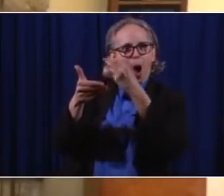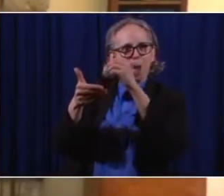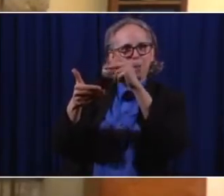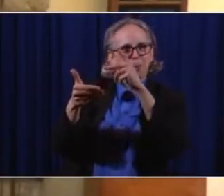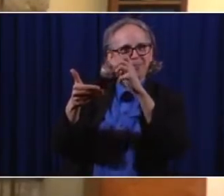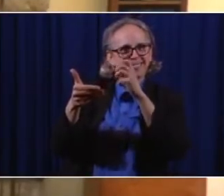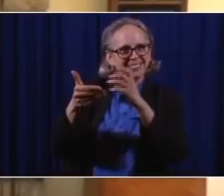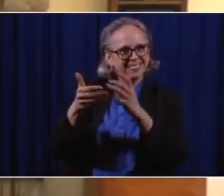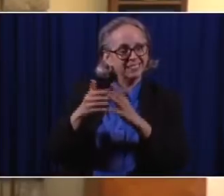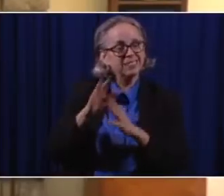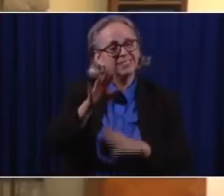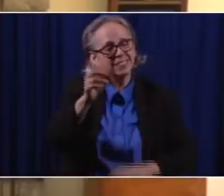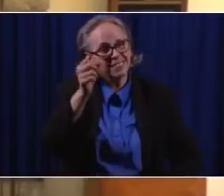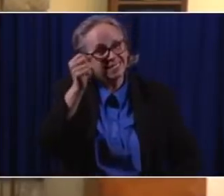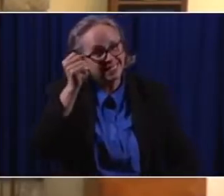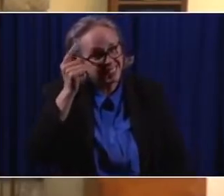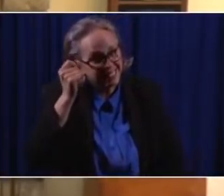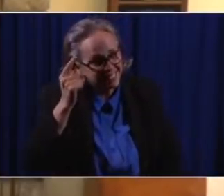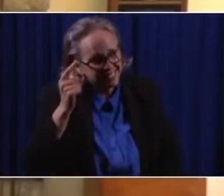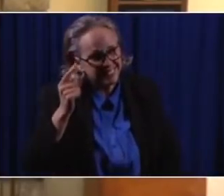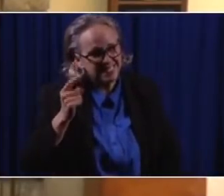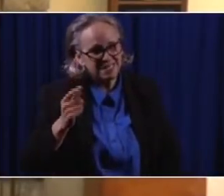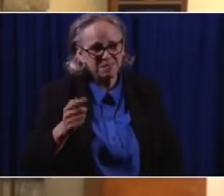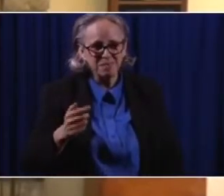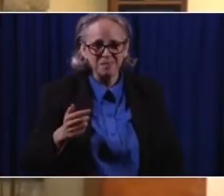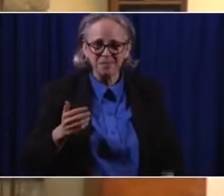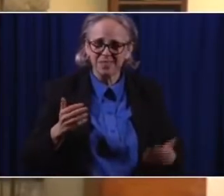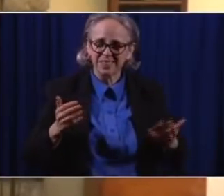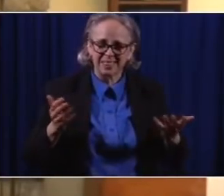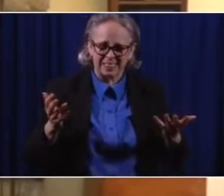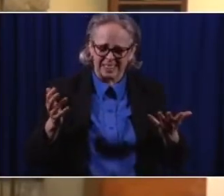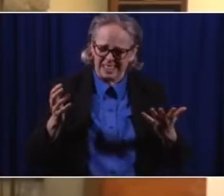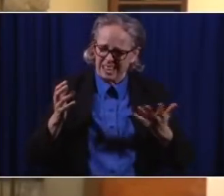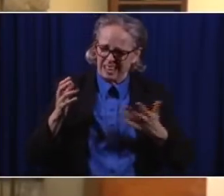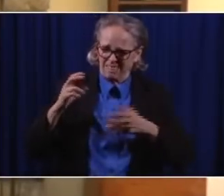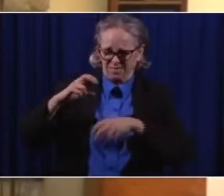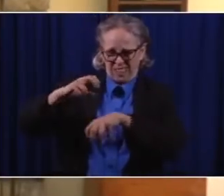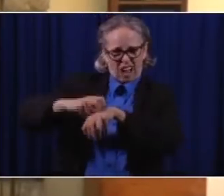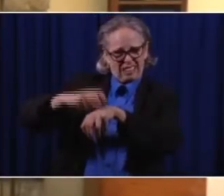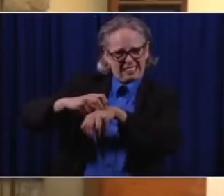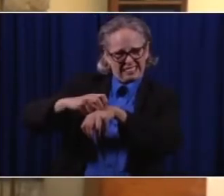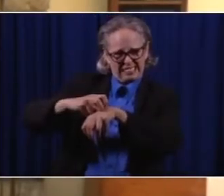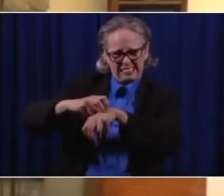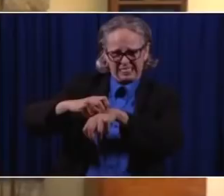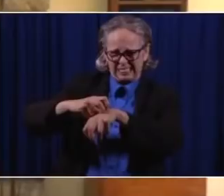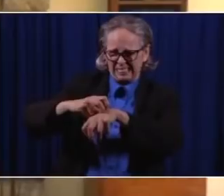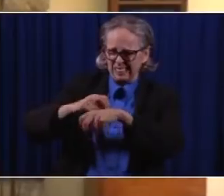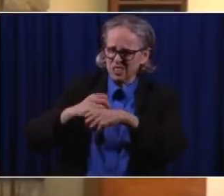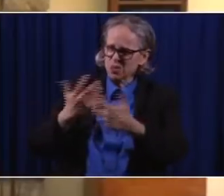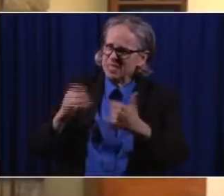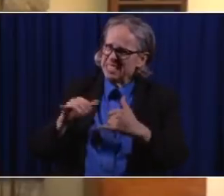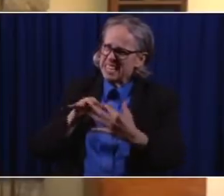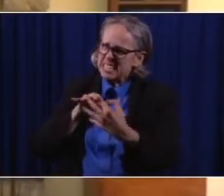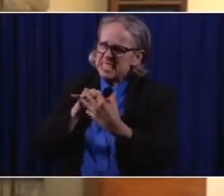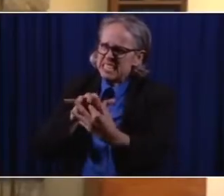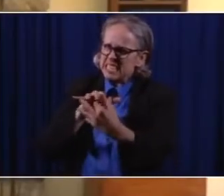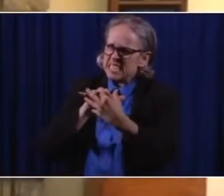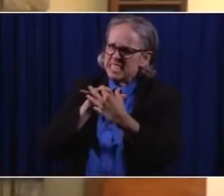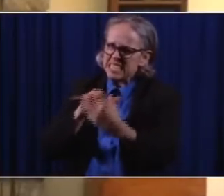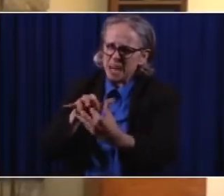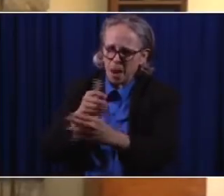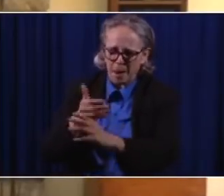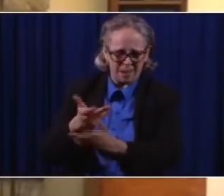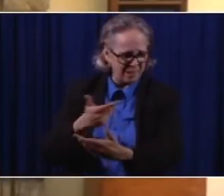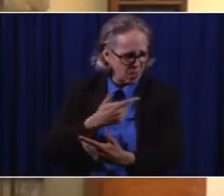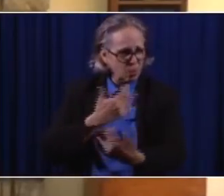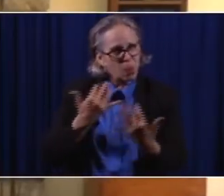indicated last night, we have a long winter ahead of us. And this is the time for us to take that deep breath and say, hey, we can make it